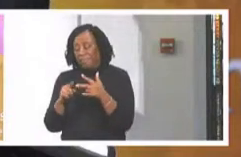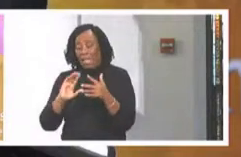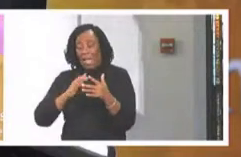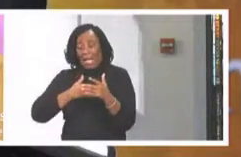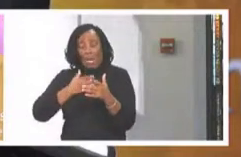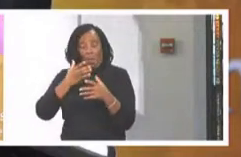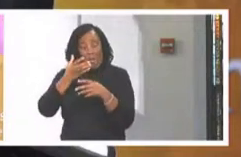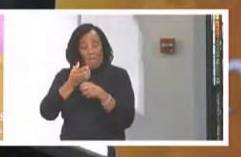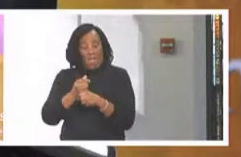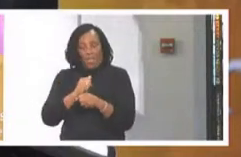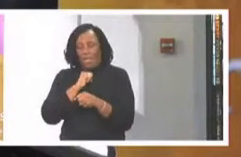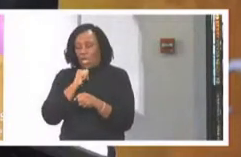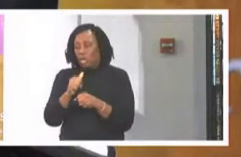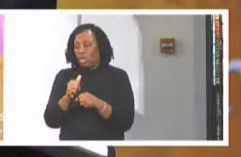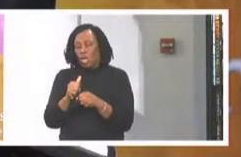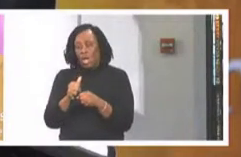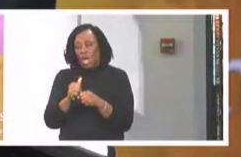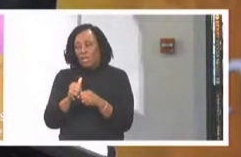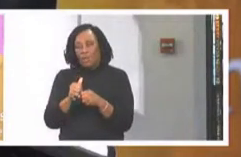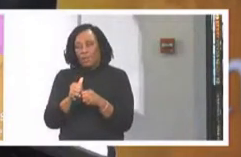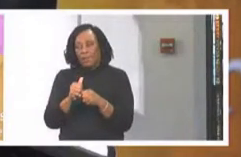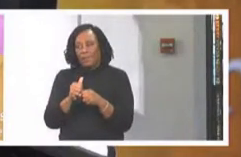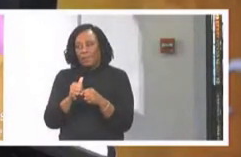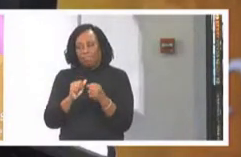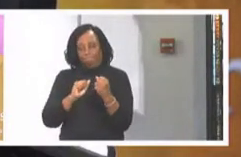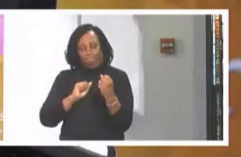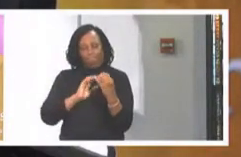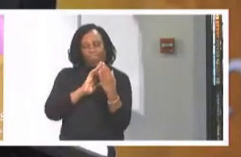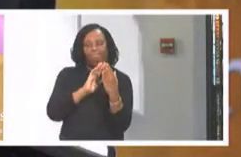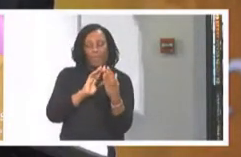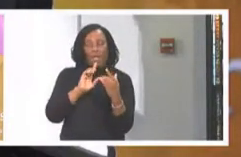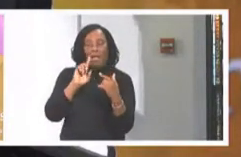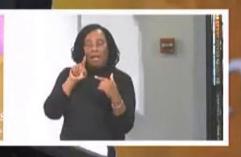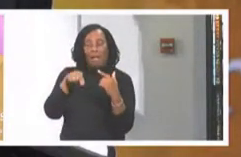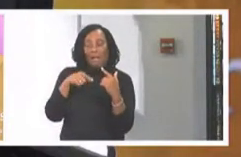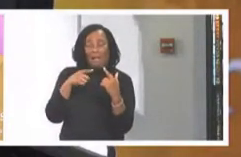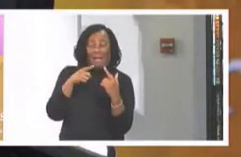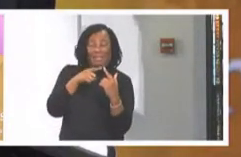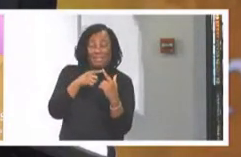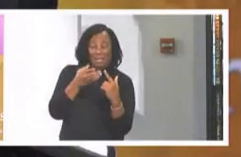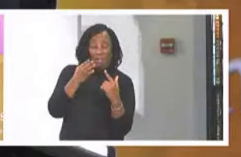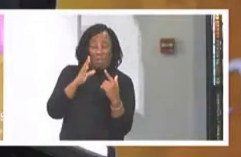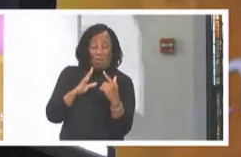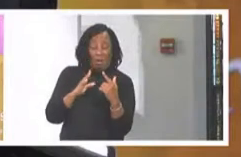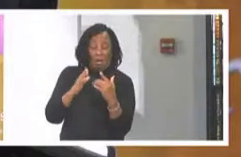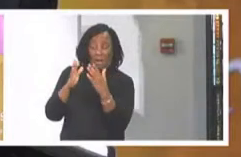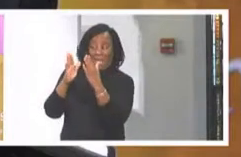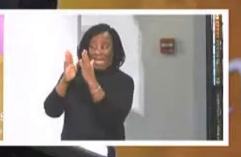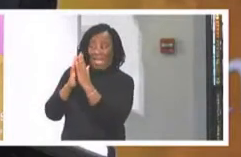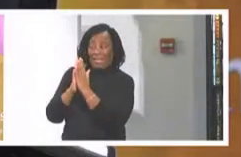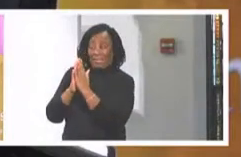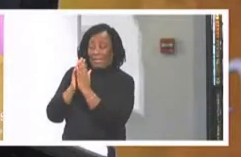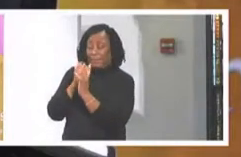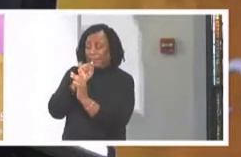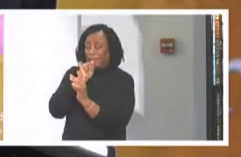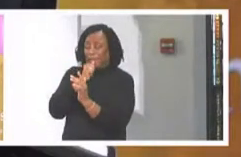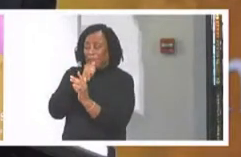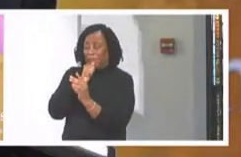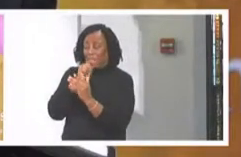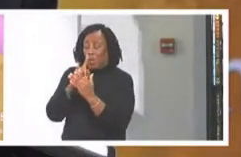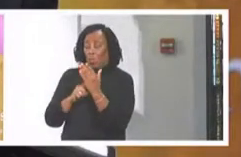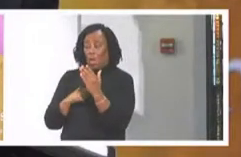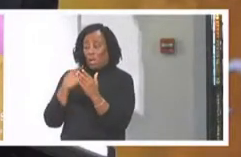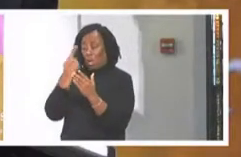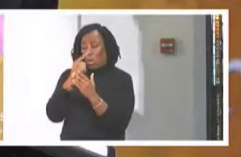really tested until God asks us to bear what seems unbearable, to do what